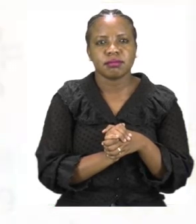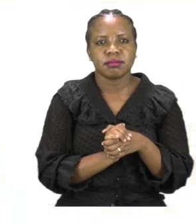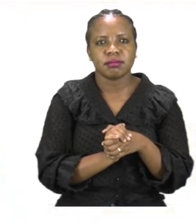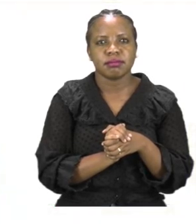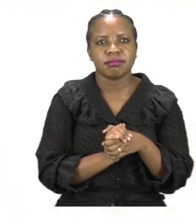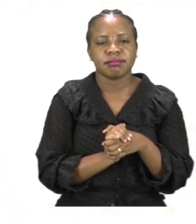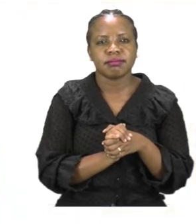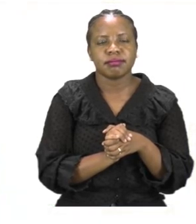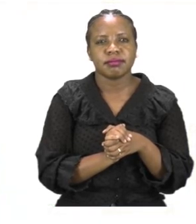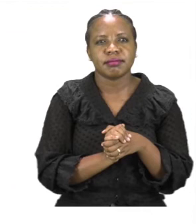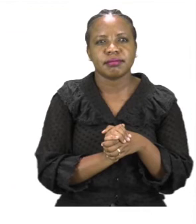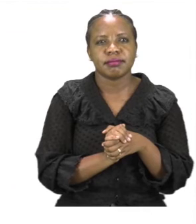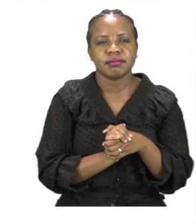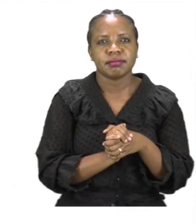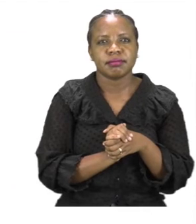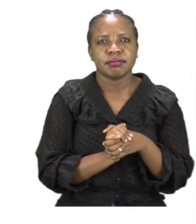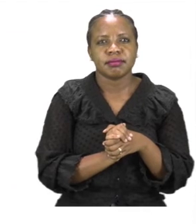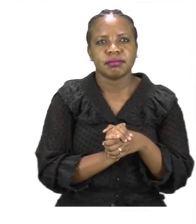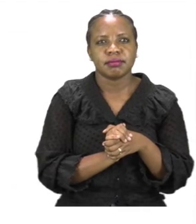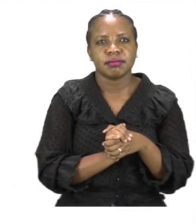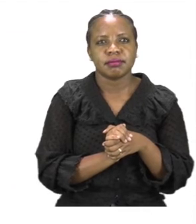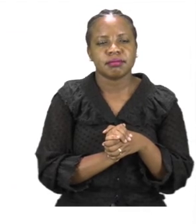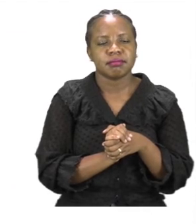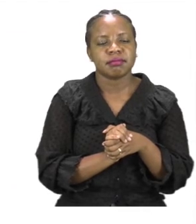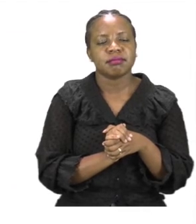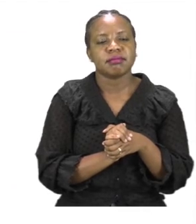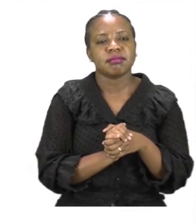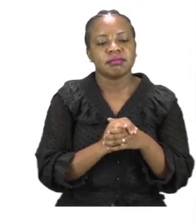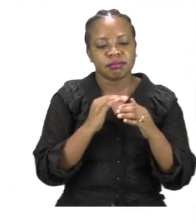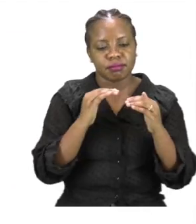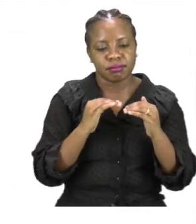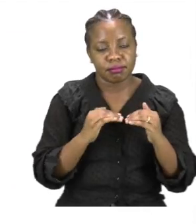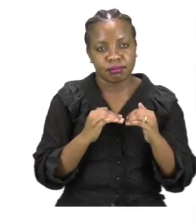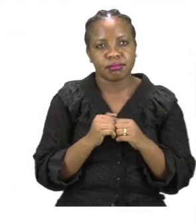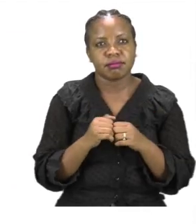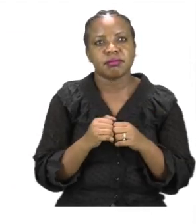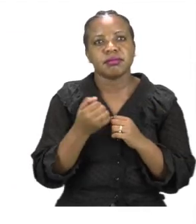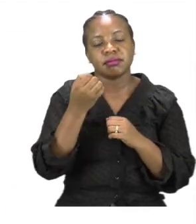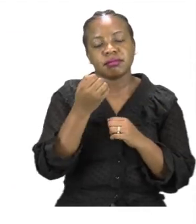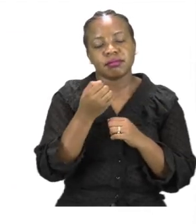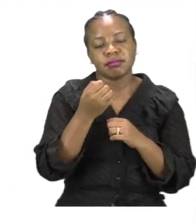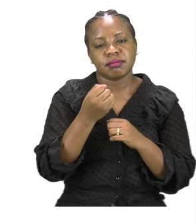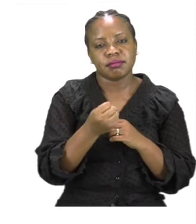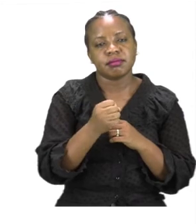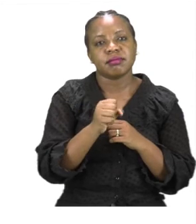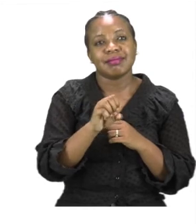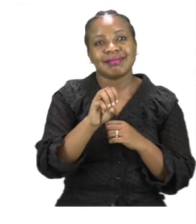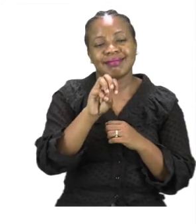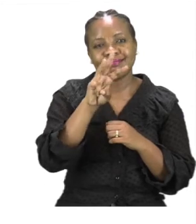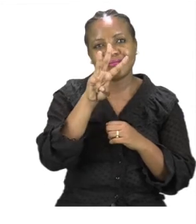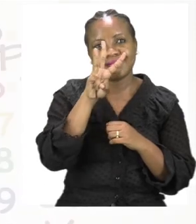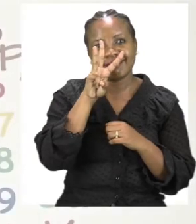exercise? The next day has a capital letter W. Now we know that we